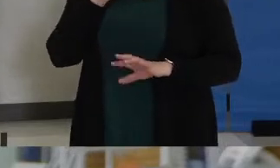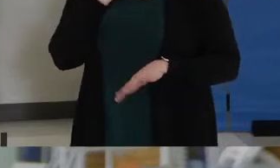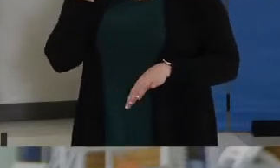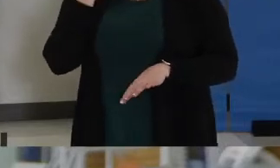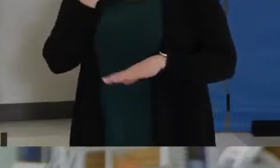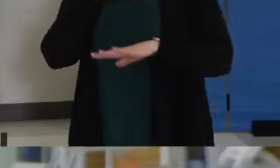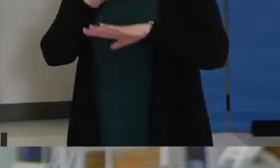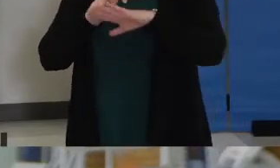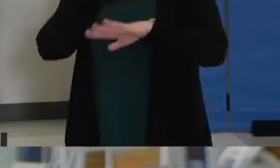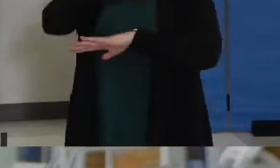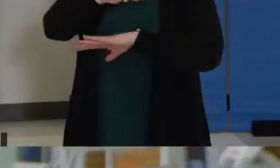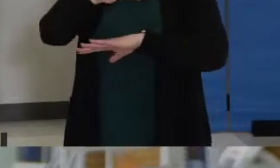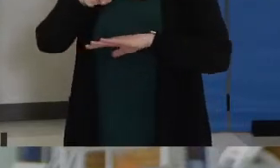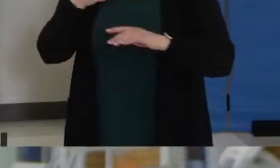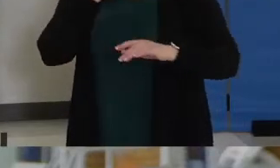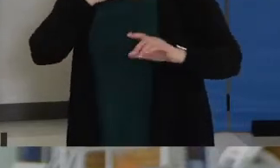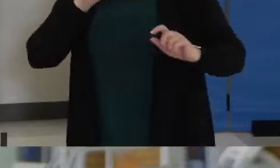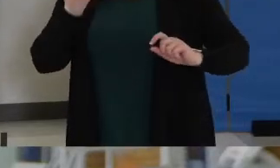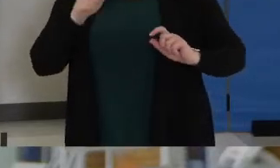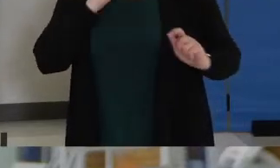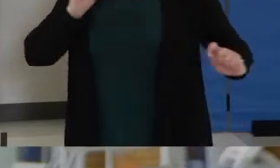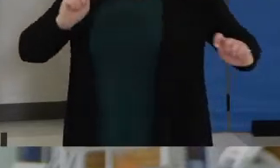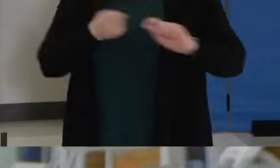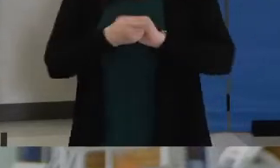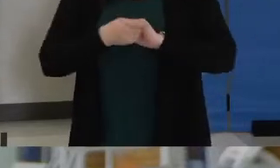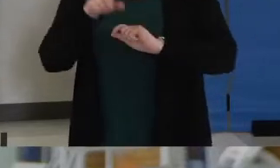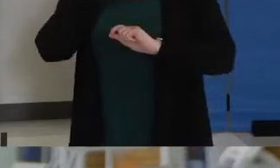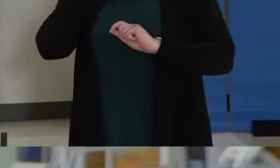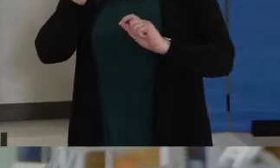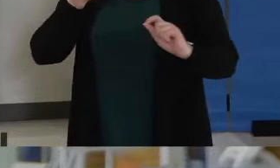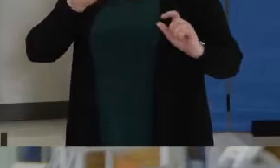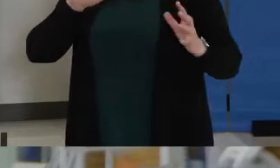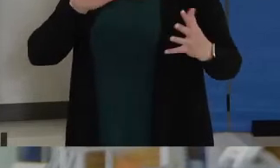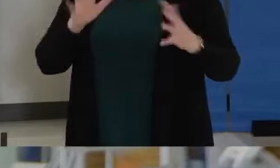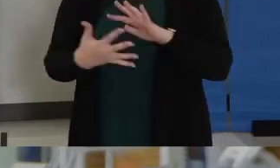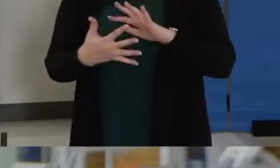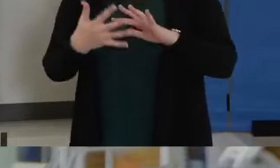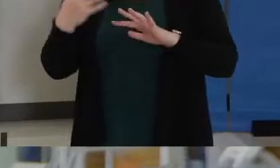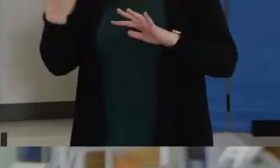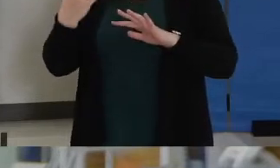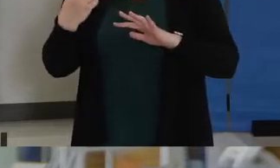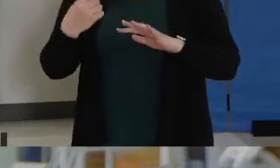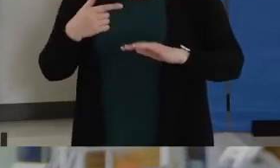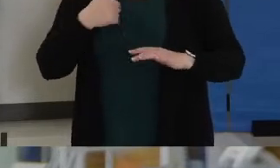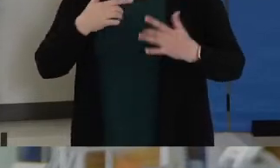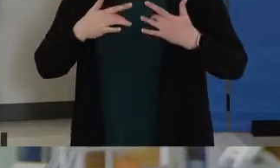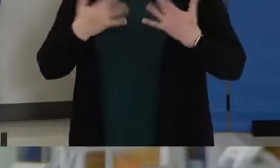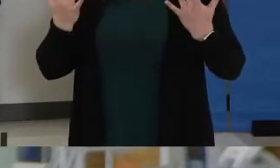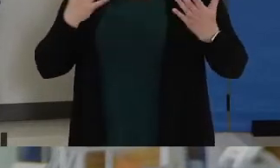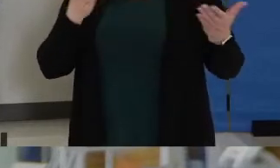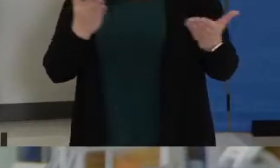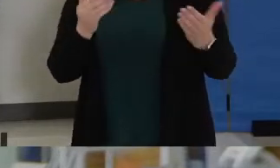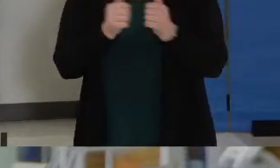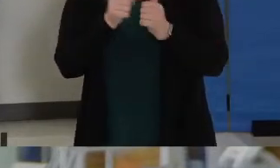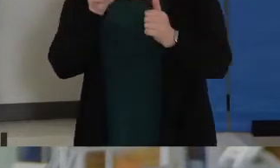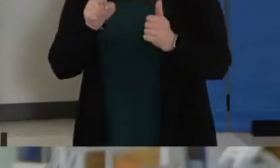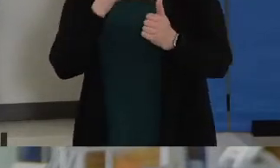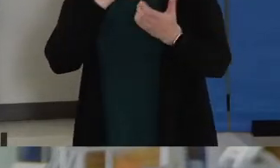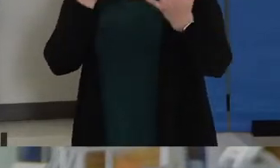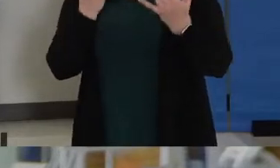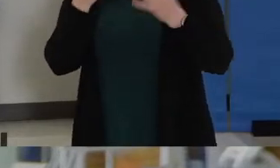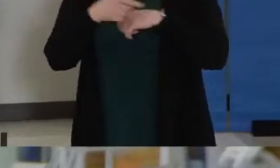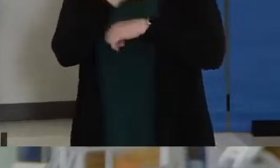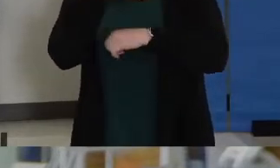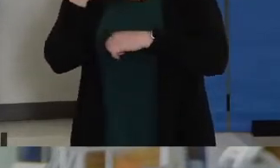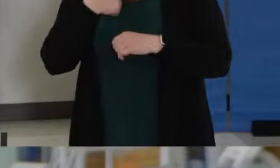out and say we need to adjust, we need to change things. And so I am thrilled to be here with him today. I